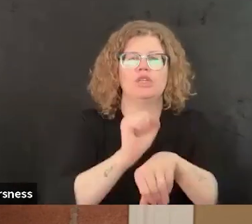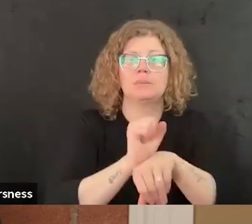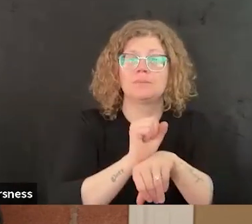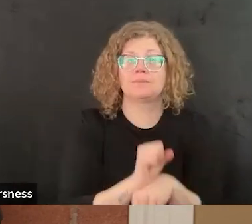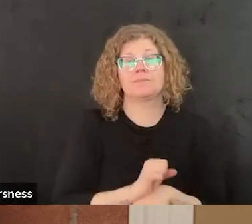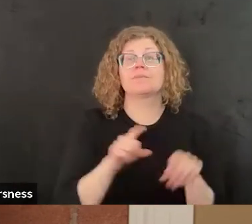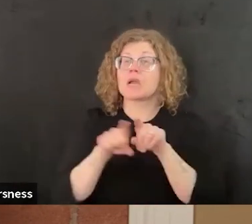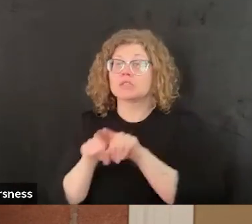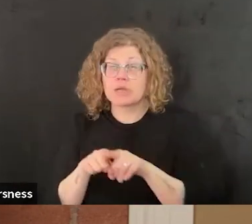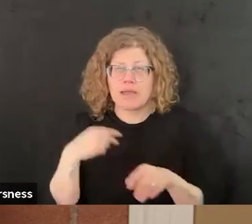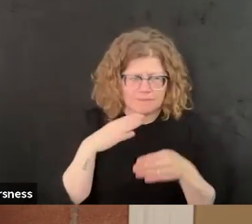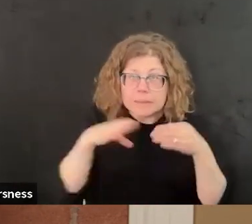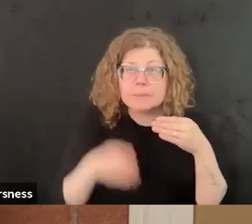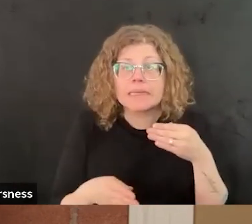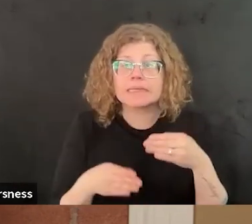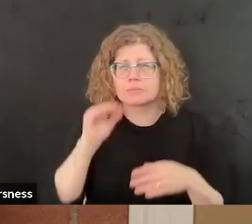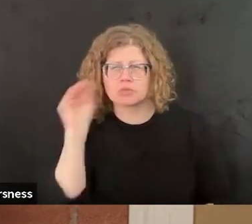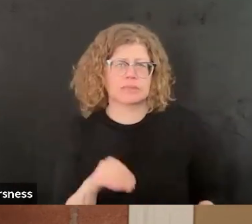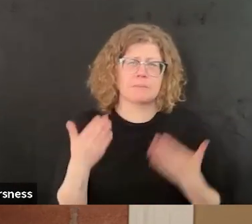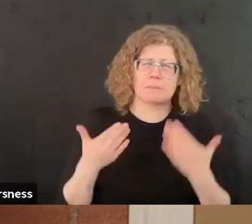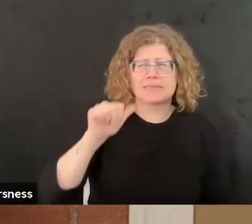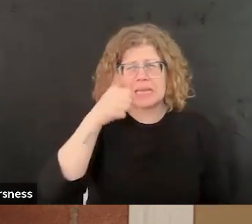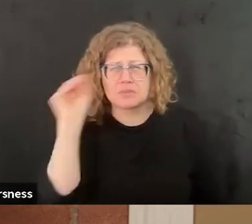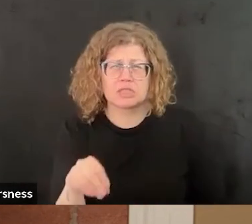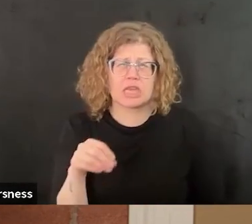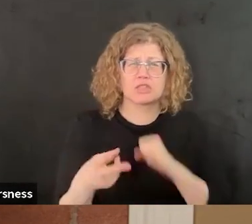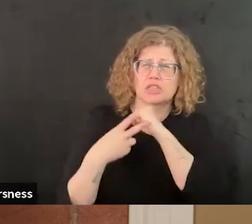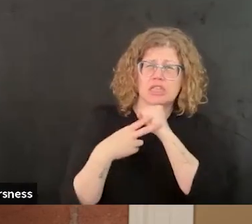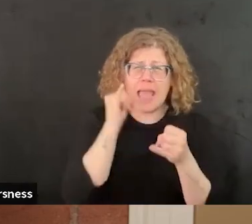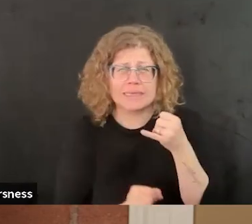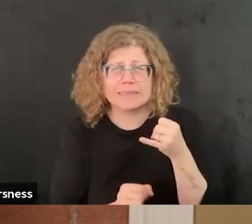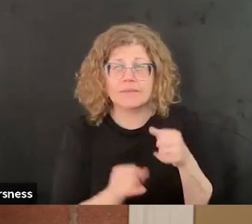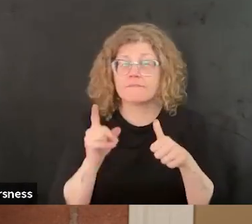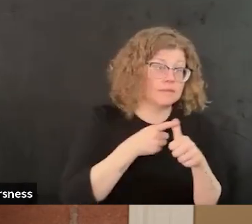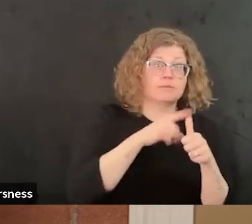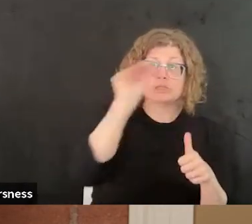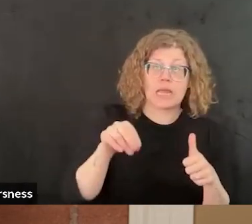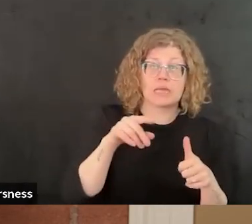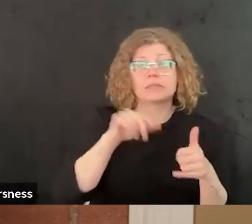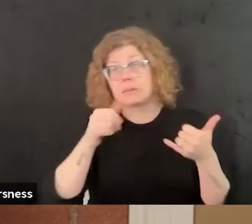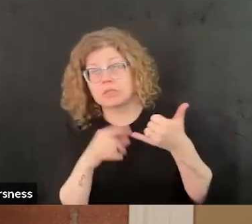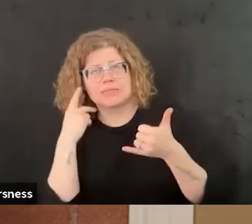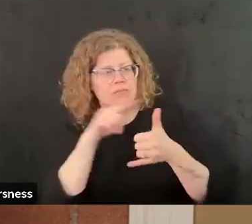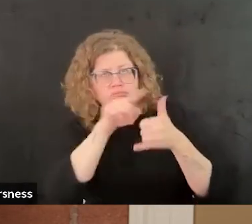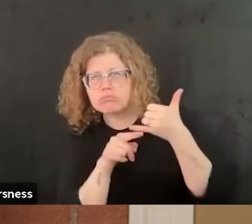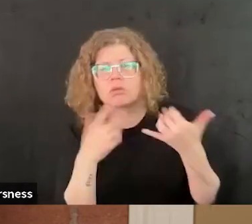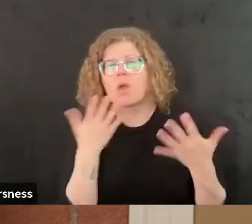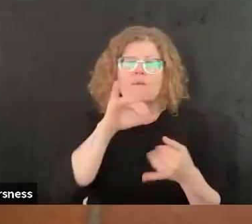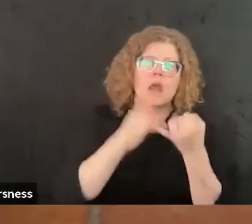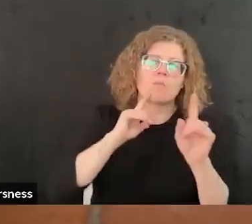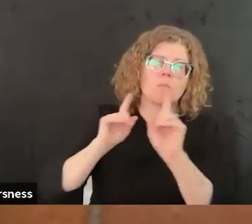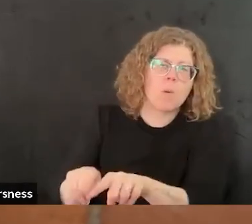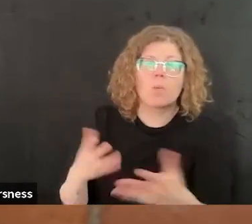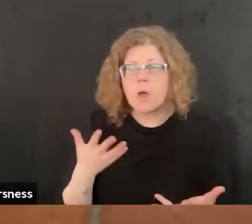There's also usually a completion amount, so 10% reserved at the end of the project for the final